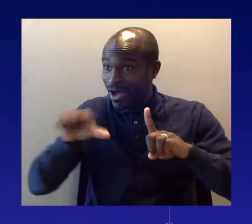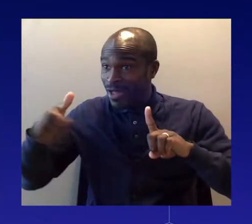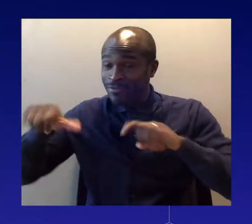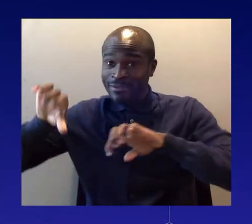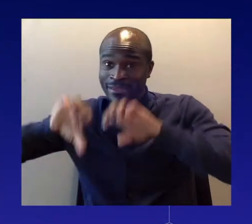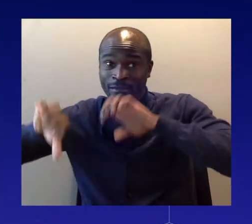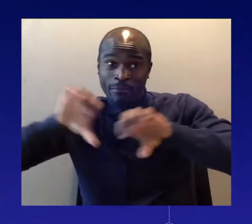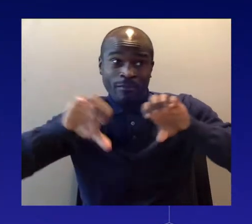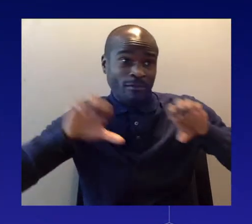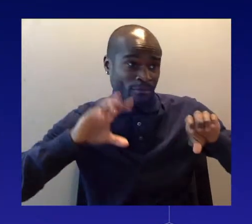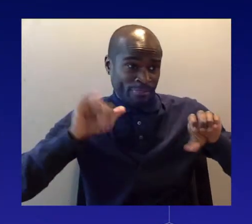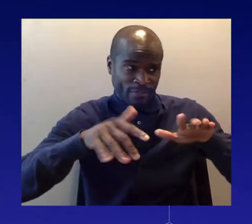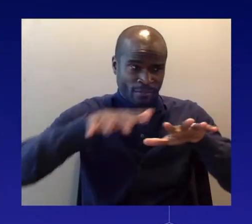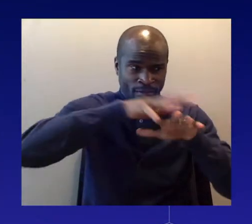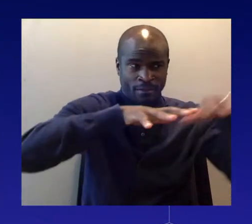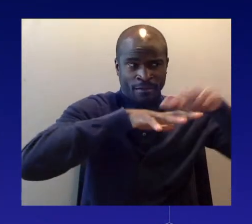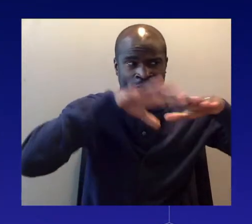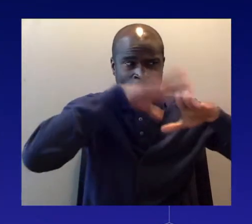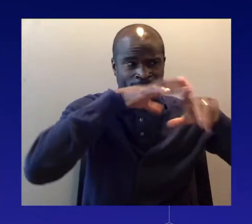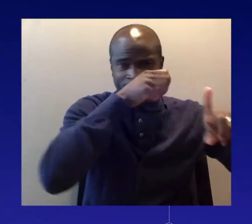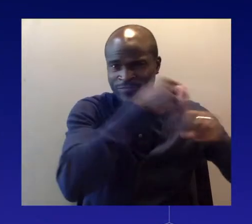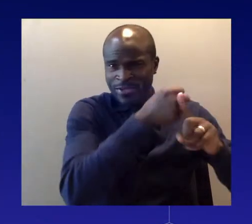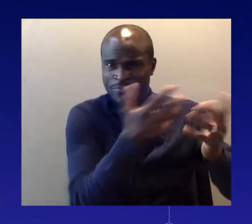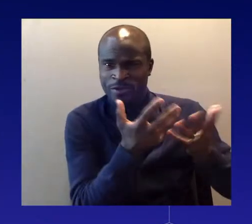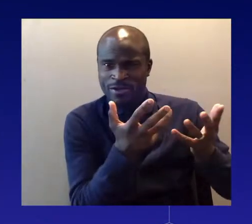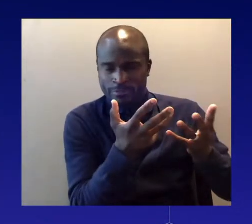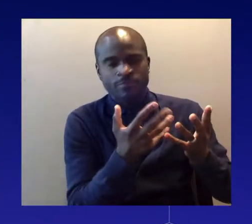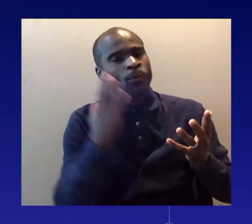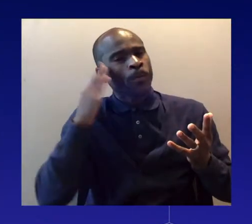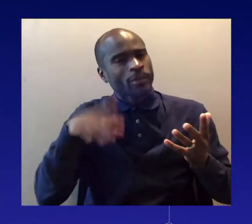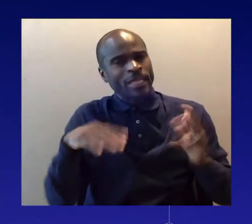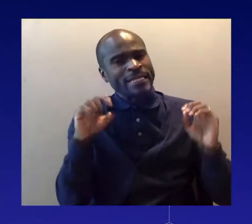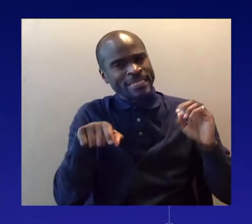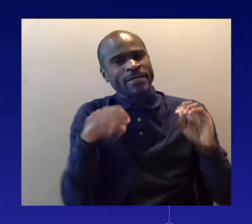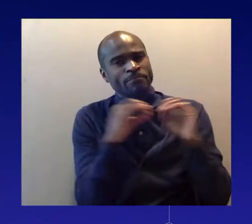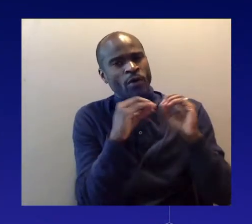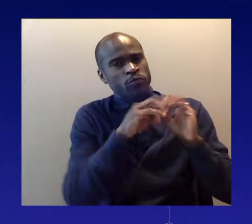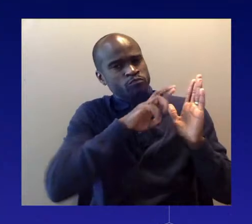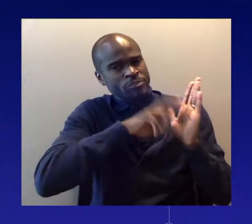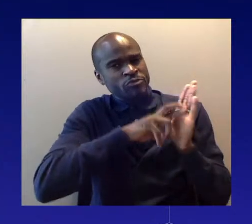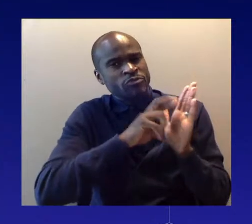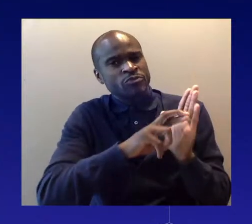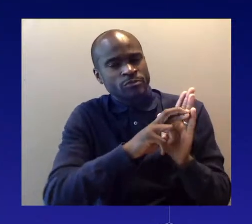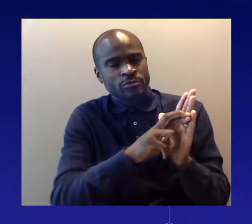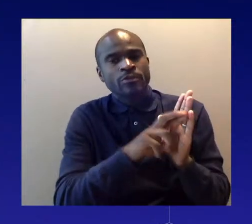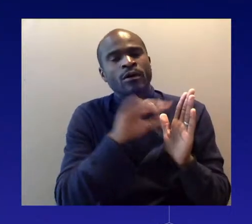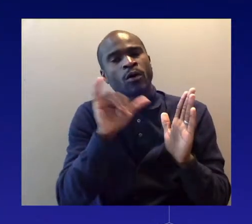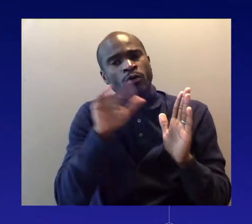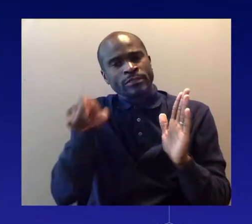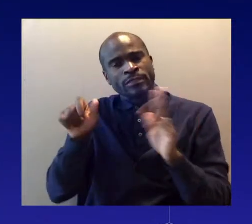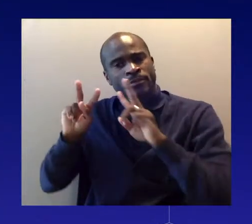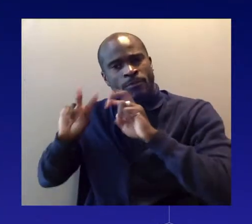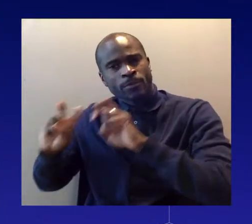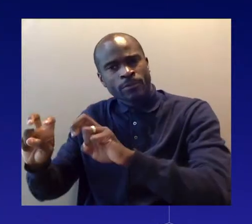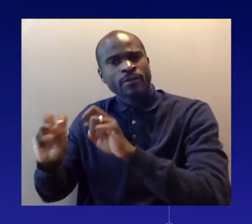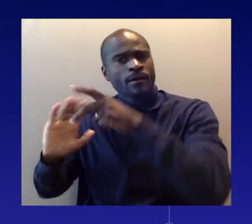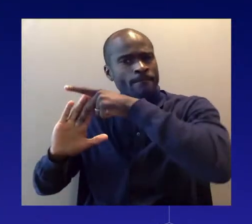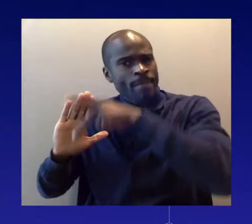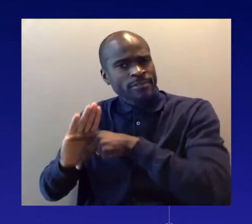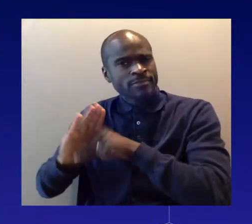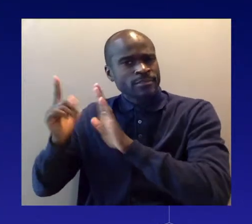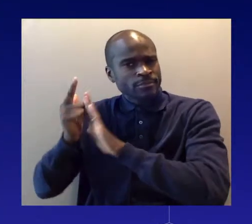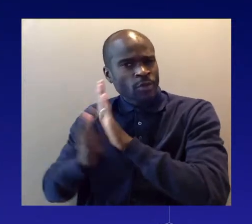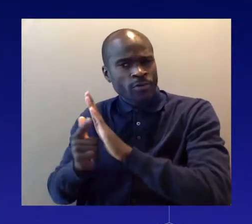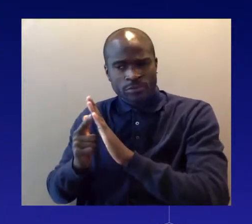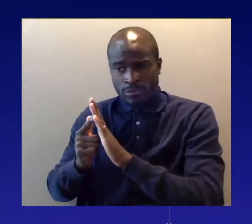actions to happen, while we know that more research is needed in certain areas, while we know that we need to look at policies, how they're implemented, it is, I think,